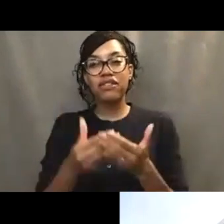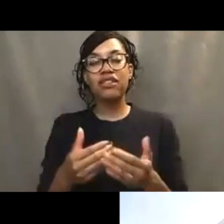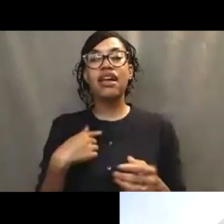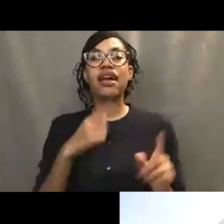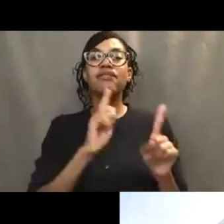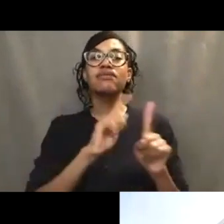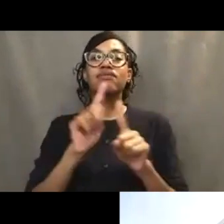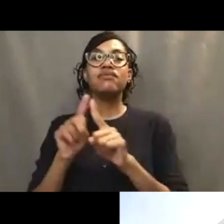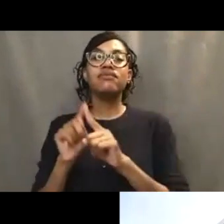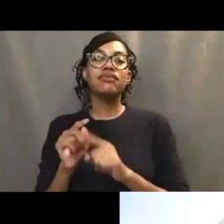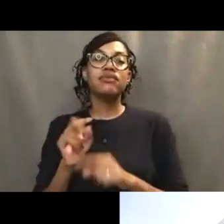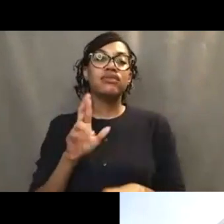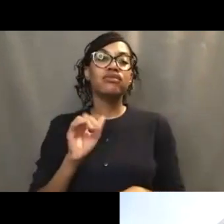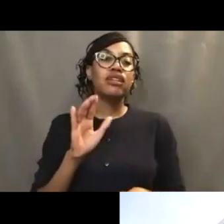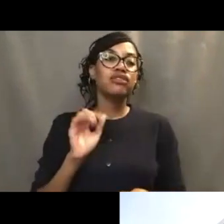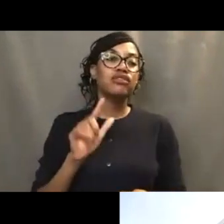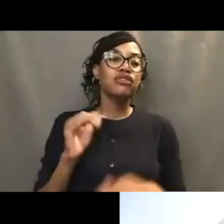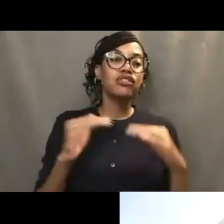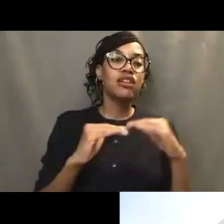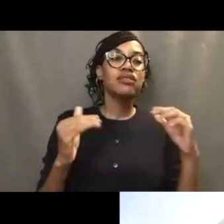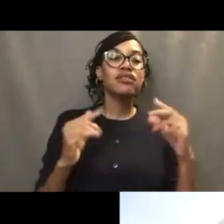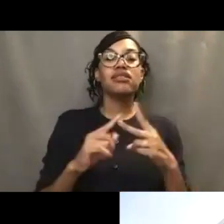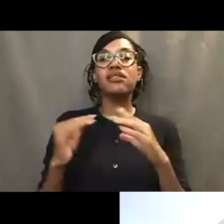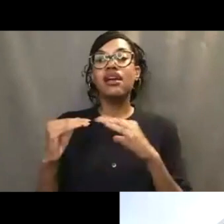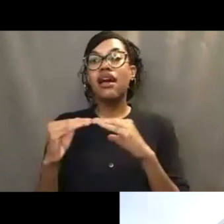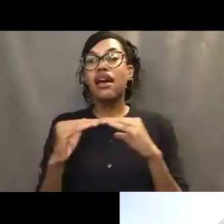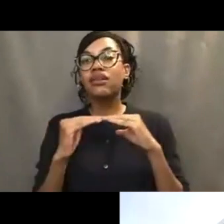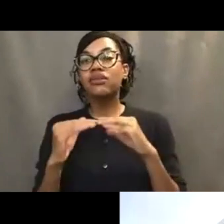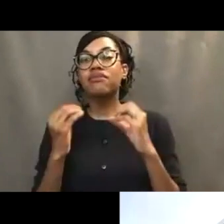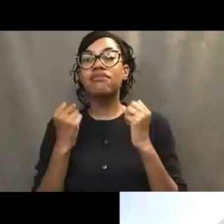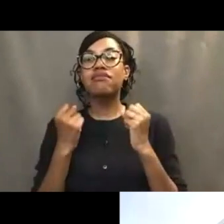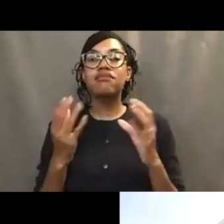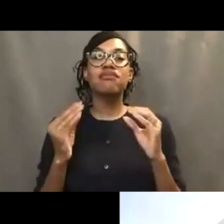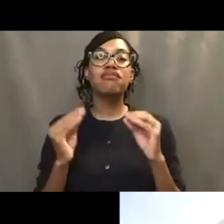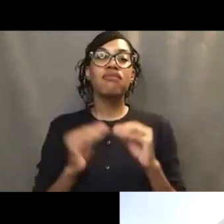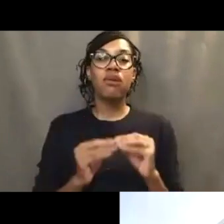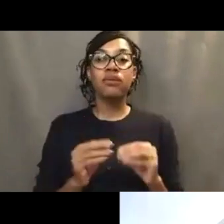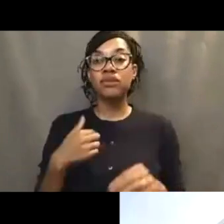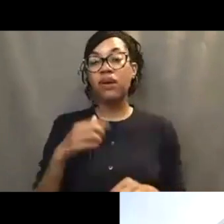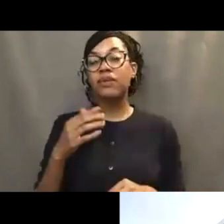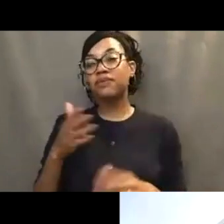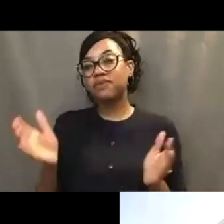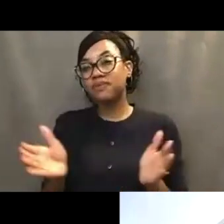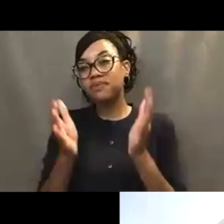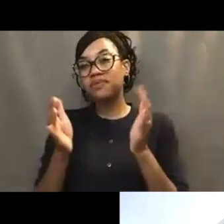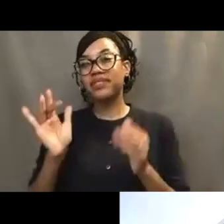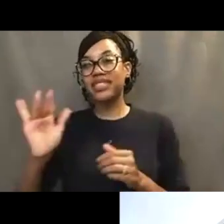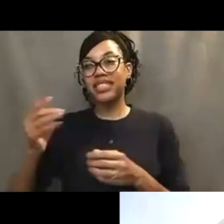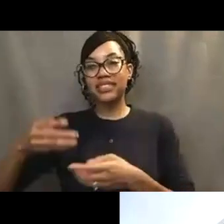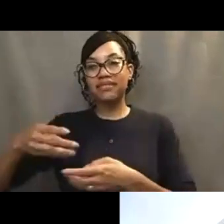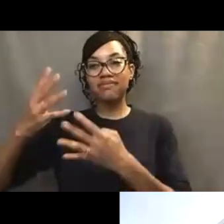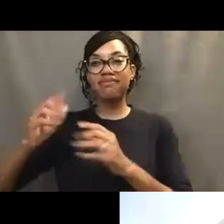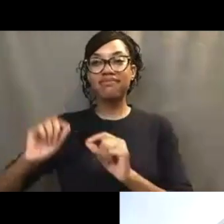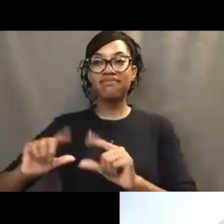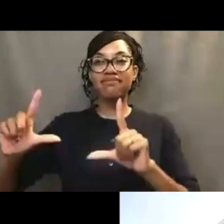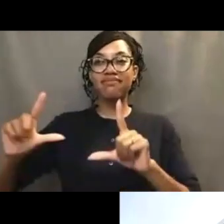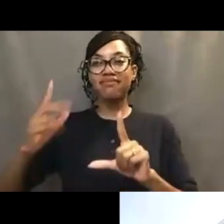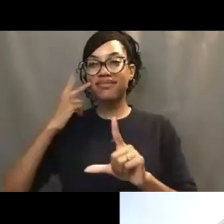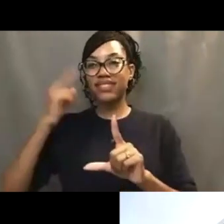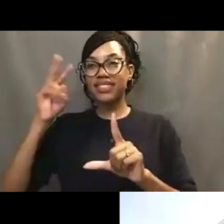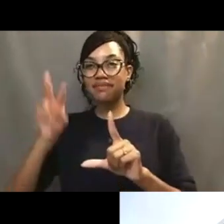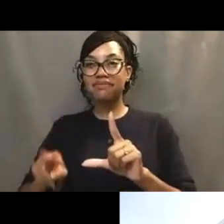to equity and more. And so I encourage you to click the link and check those out. All